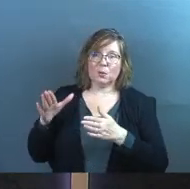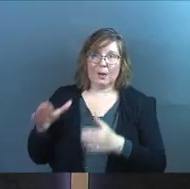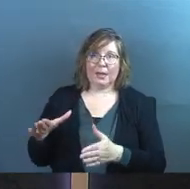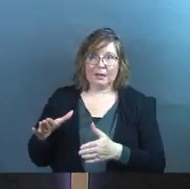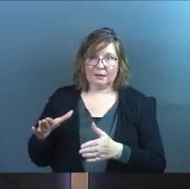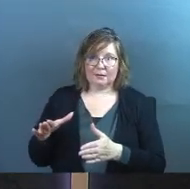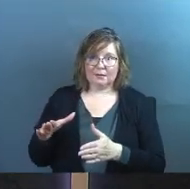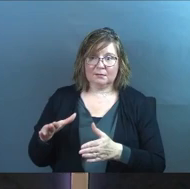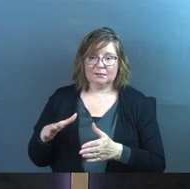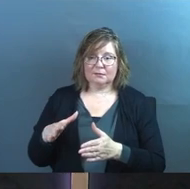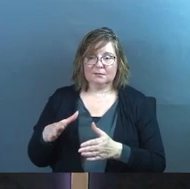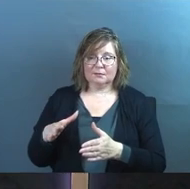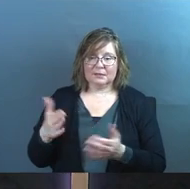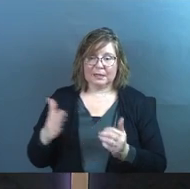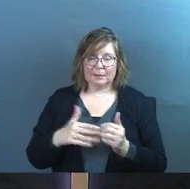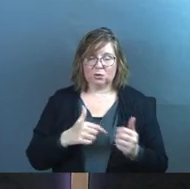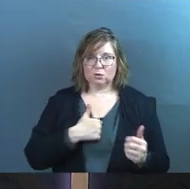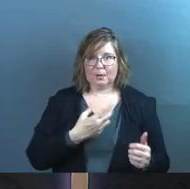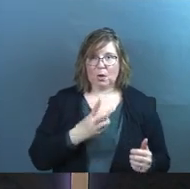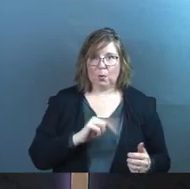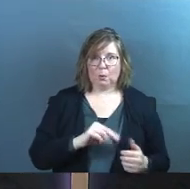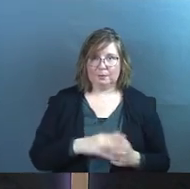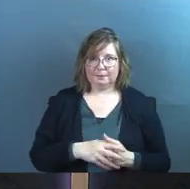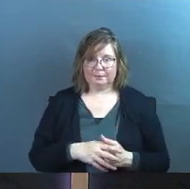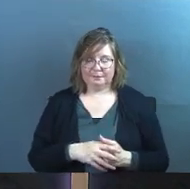way over my own.